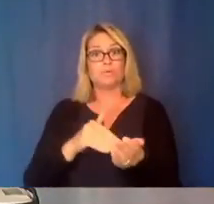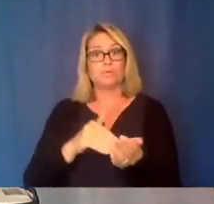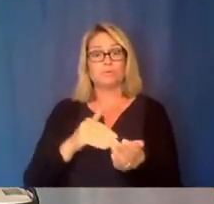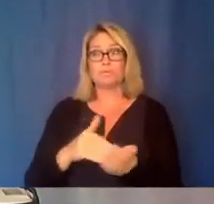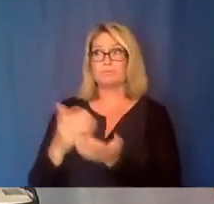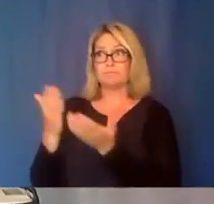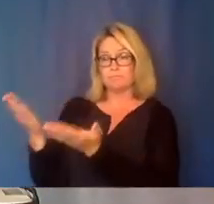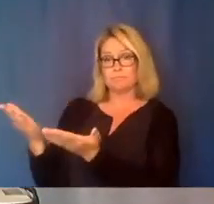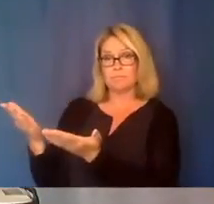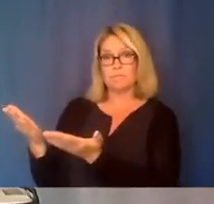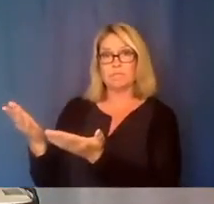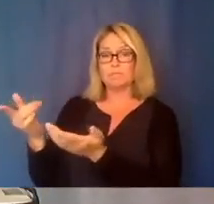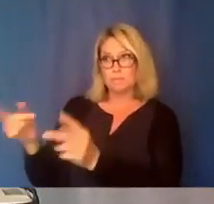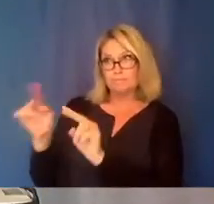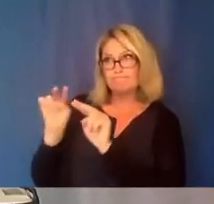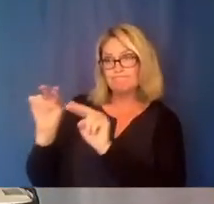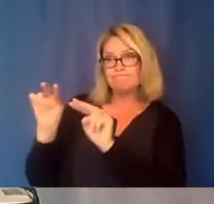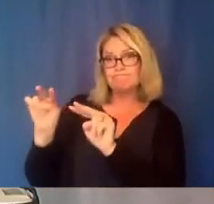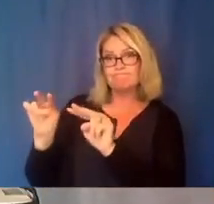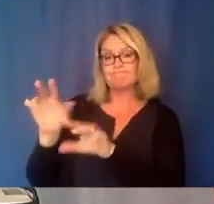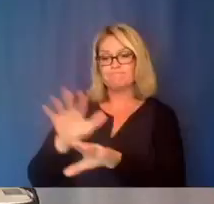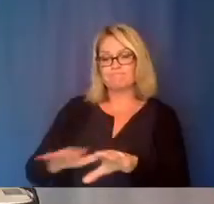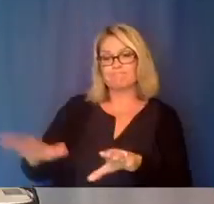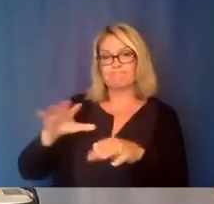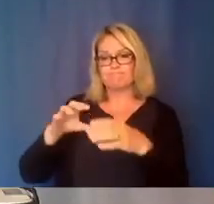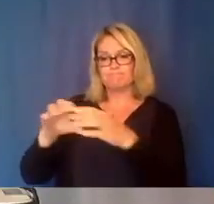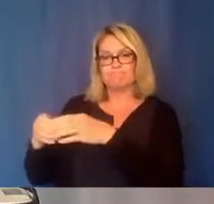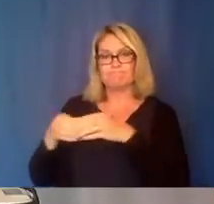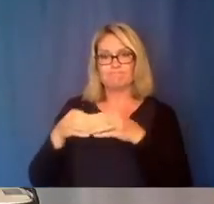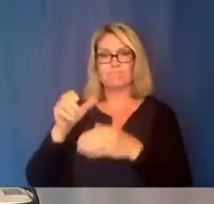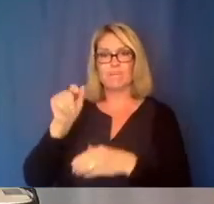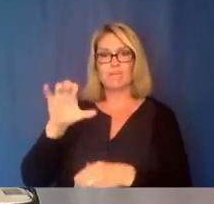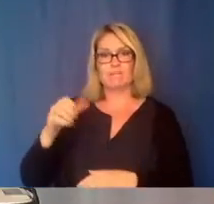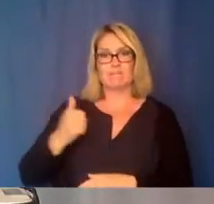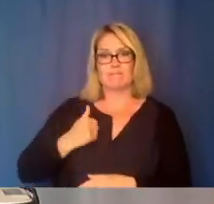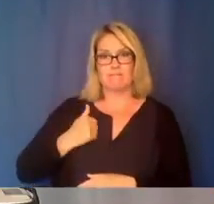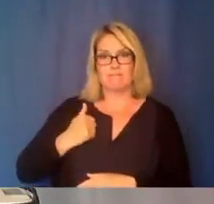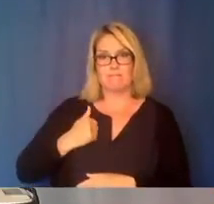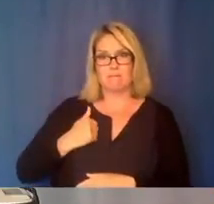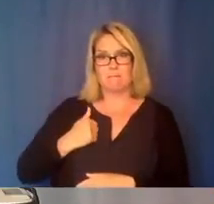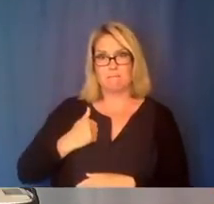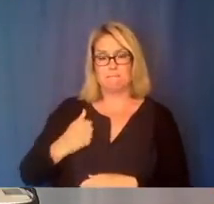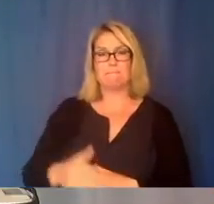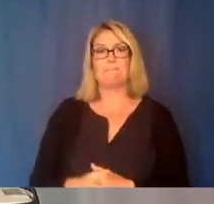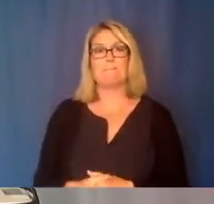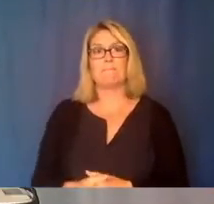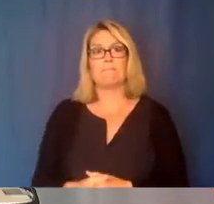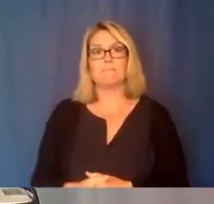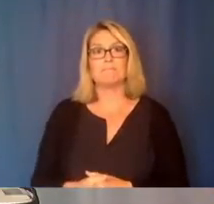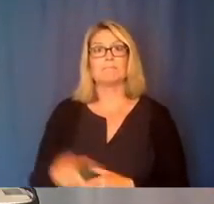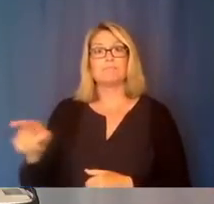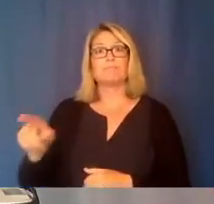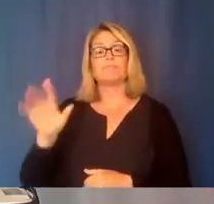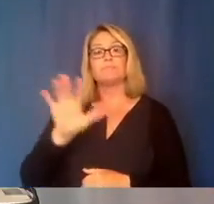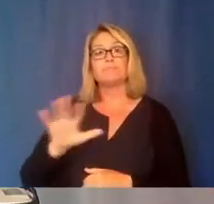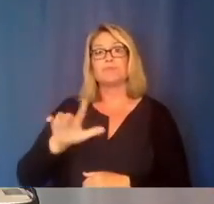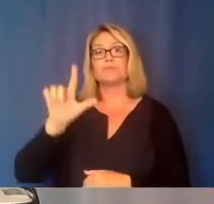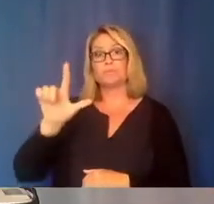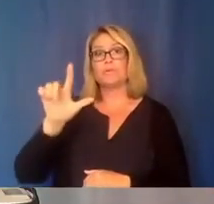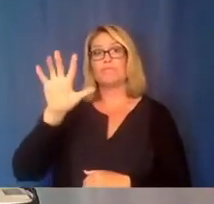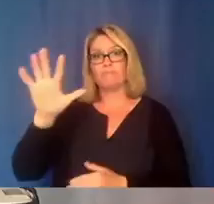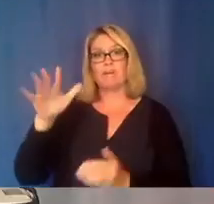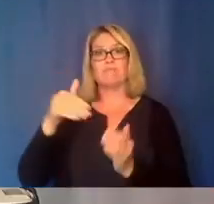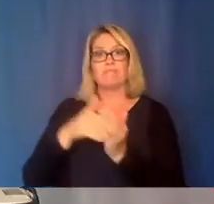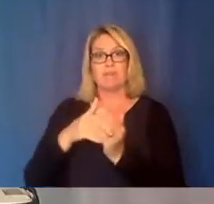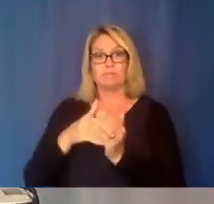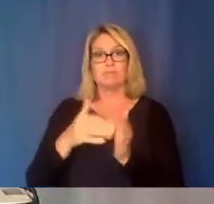the situation in Atlantic Canada closely, and by conducting over 25,000 rapid tests